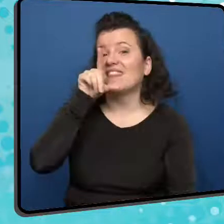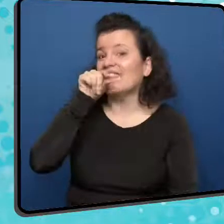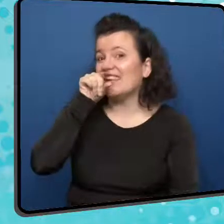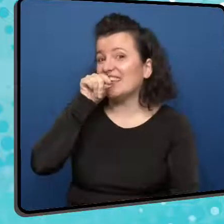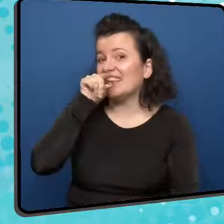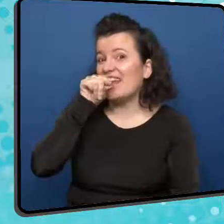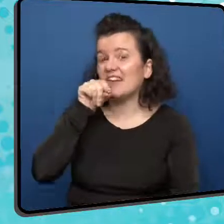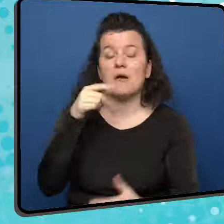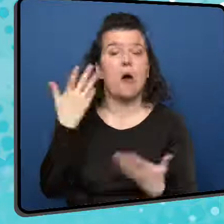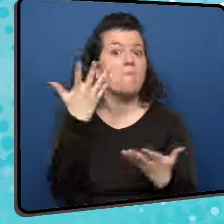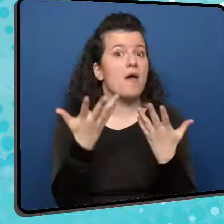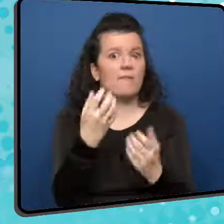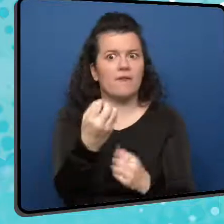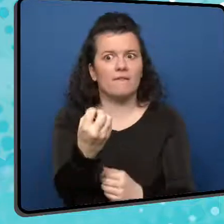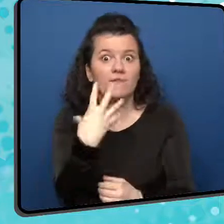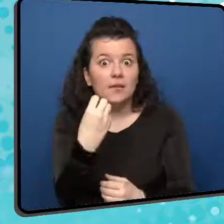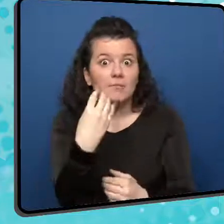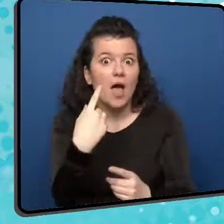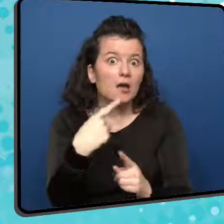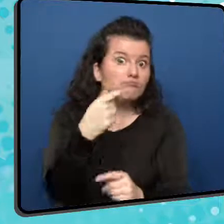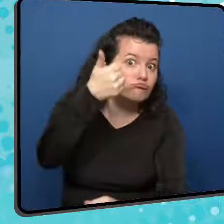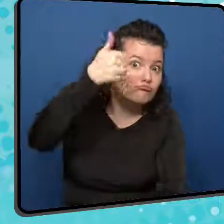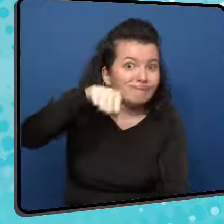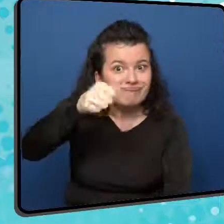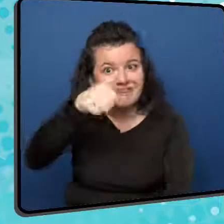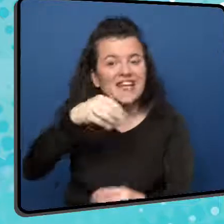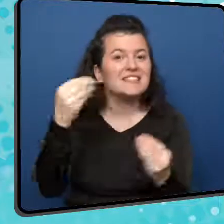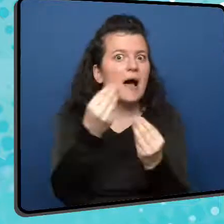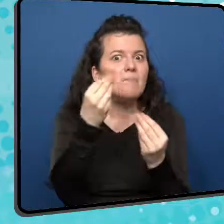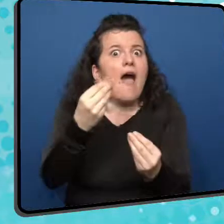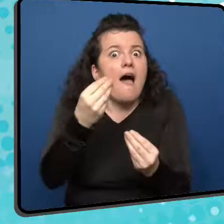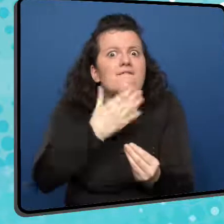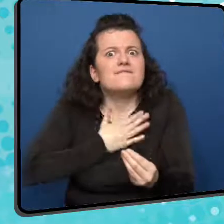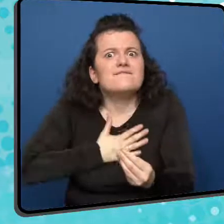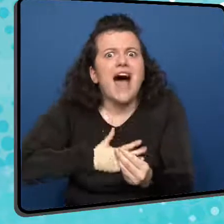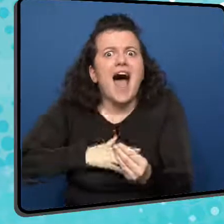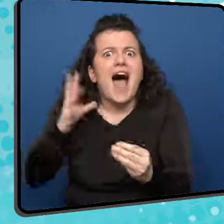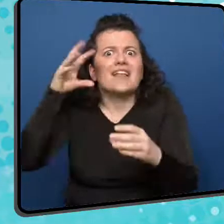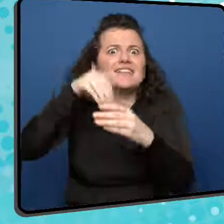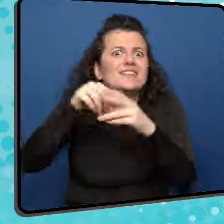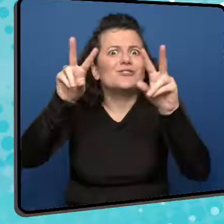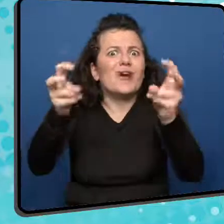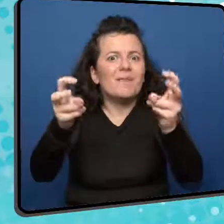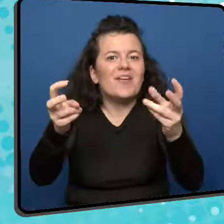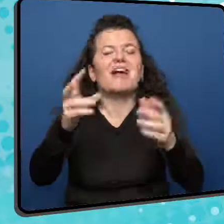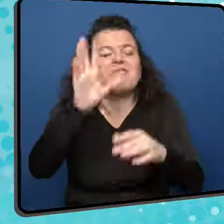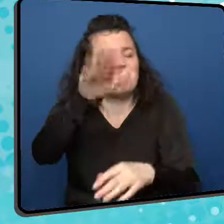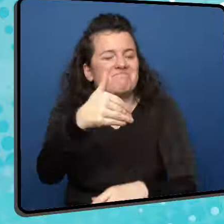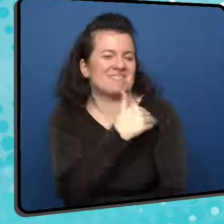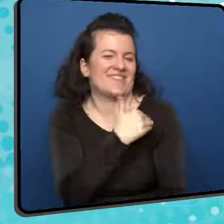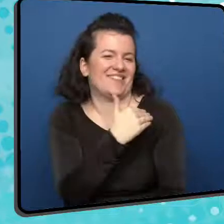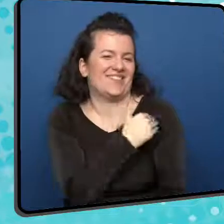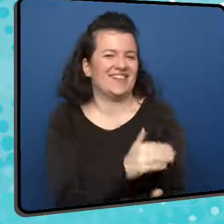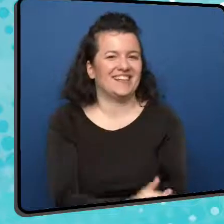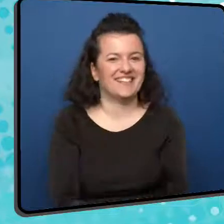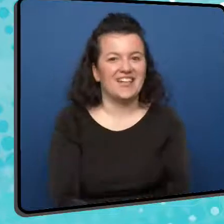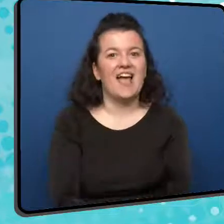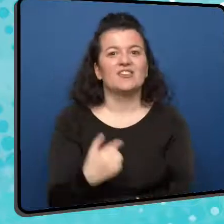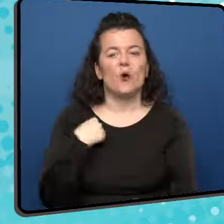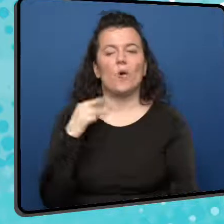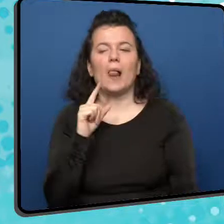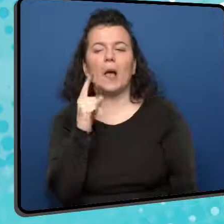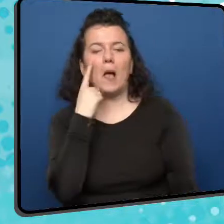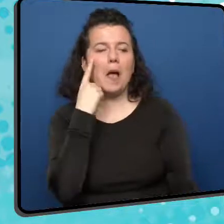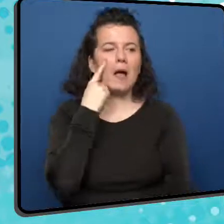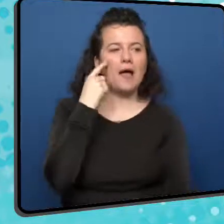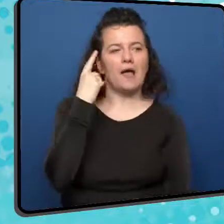have any feedback, if there's something you want to see on the show, do let us know, because it helps us start scouting out our guests who can